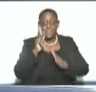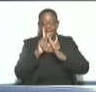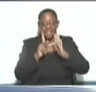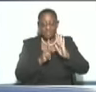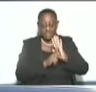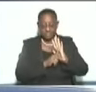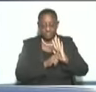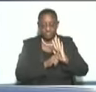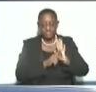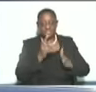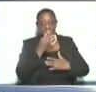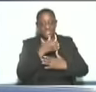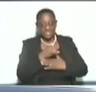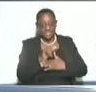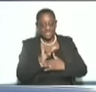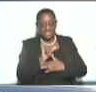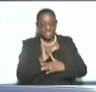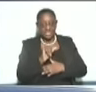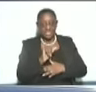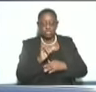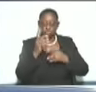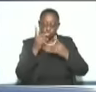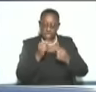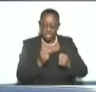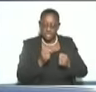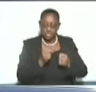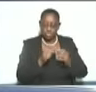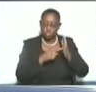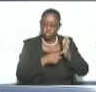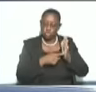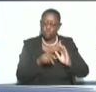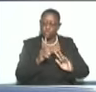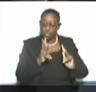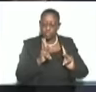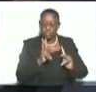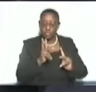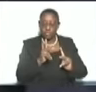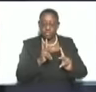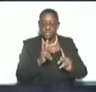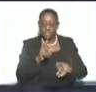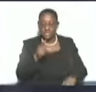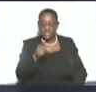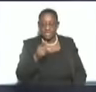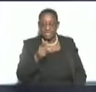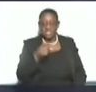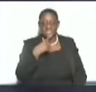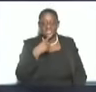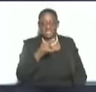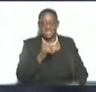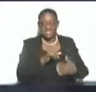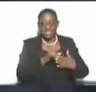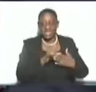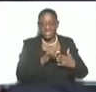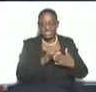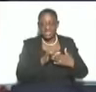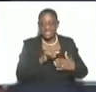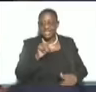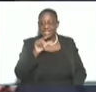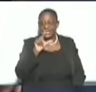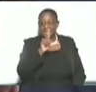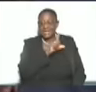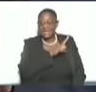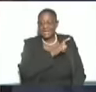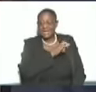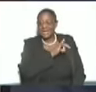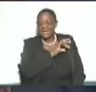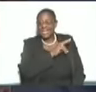attempted to put their concerns in the spotlight. Here's Jim Anita Swain. Blinken Bain and members of the Coalition of Independents